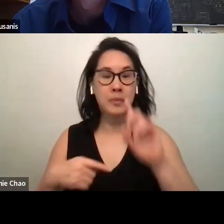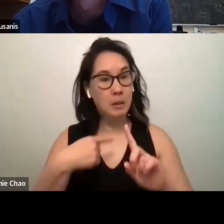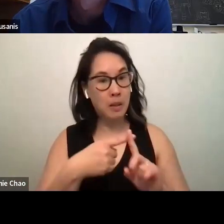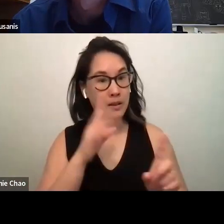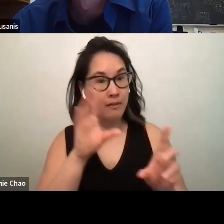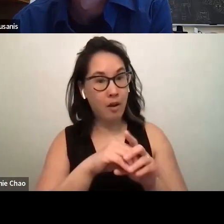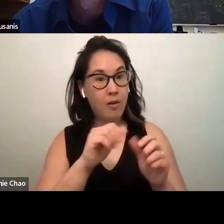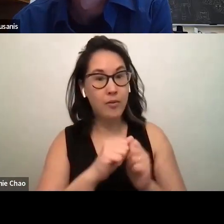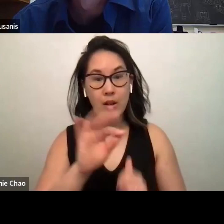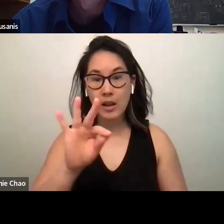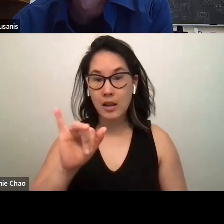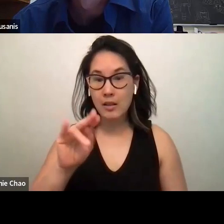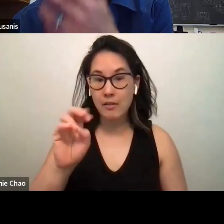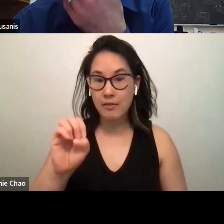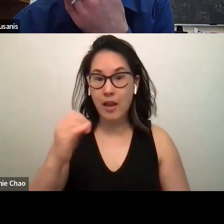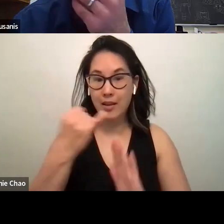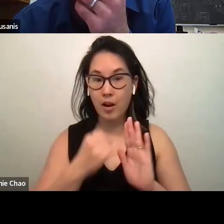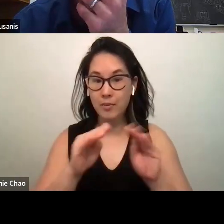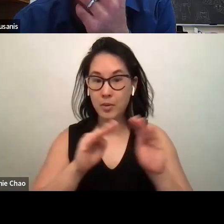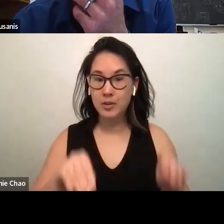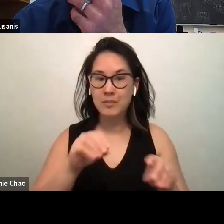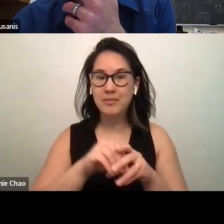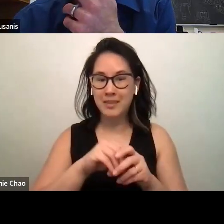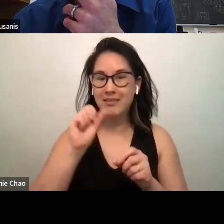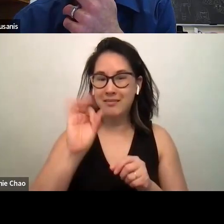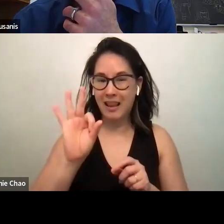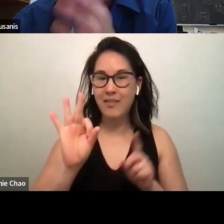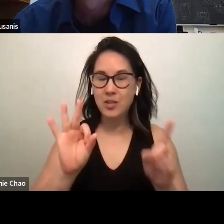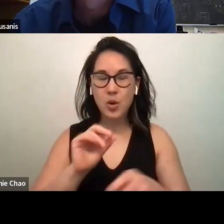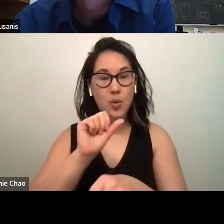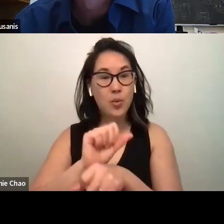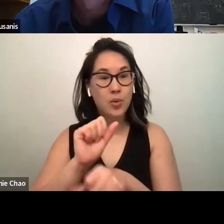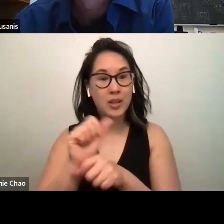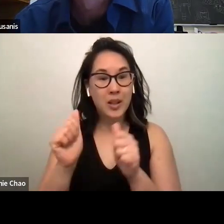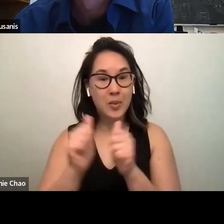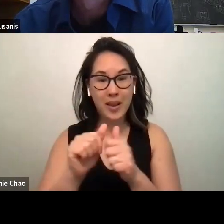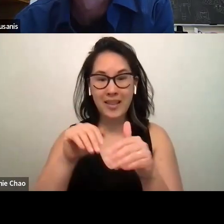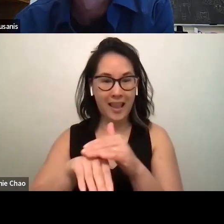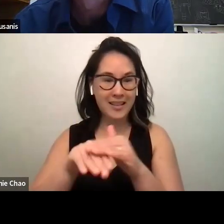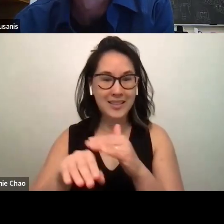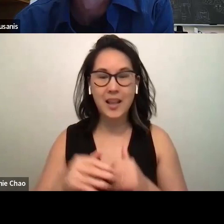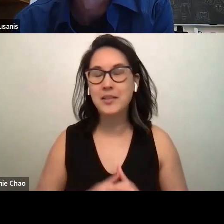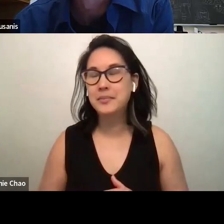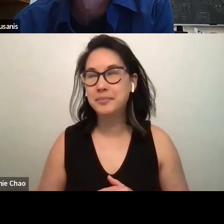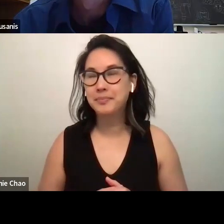Fine Arts Museums in San Francisco, working with access. So I am psyched